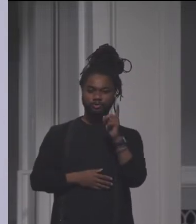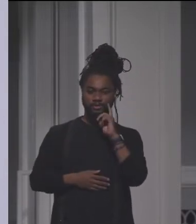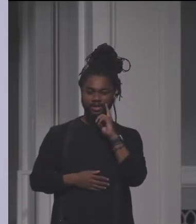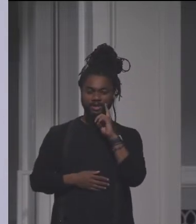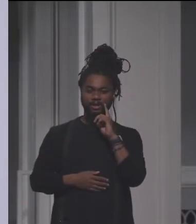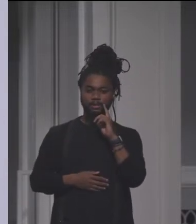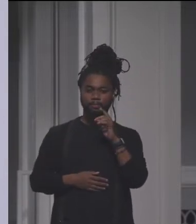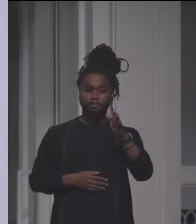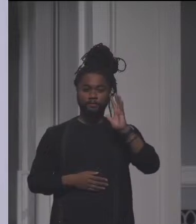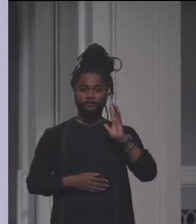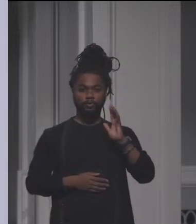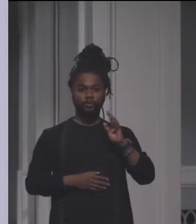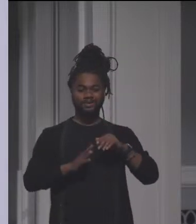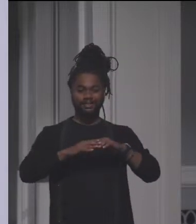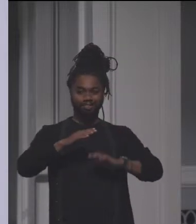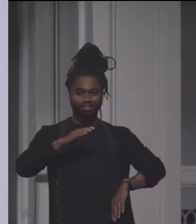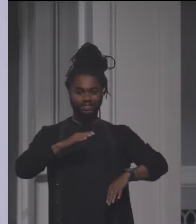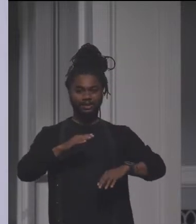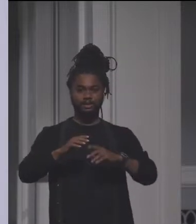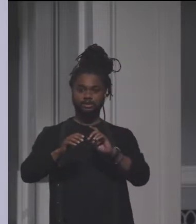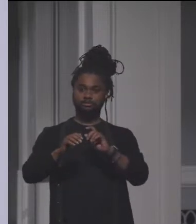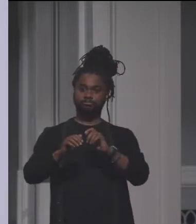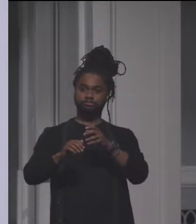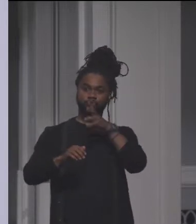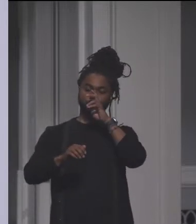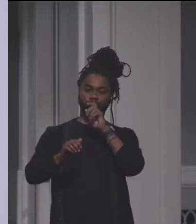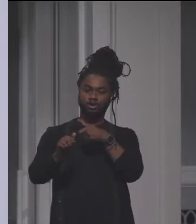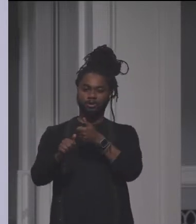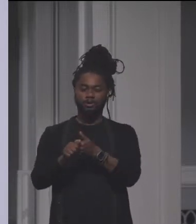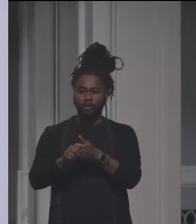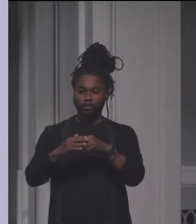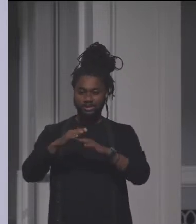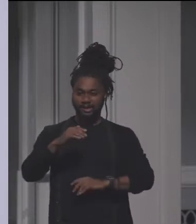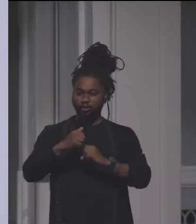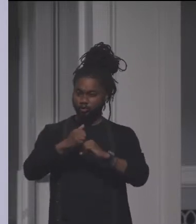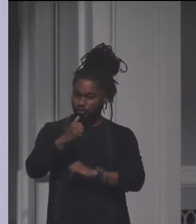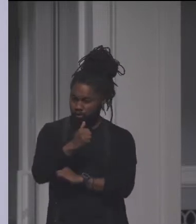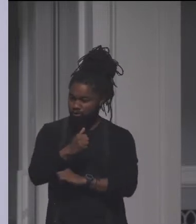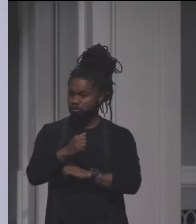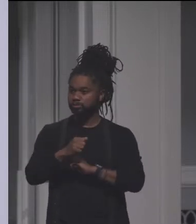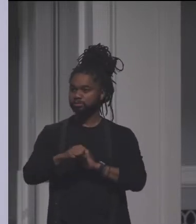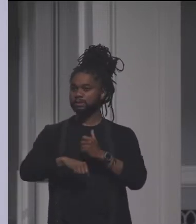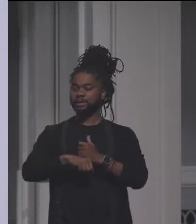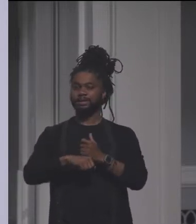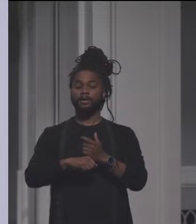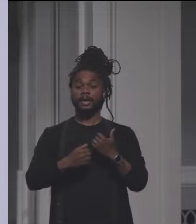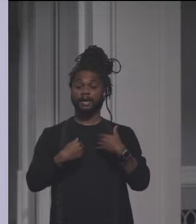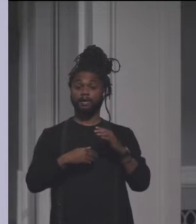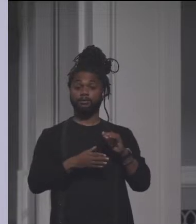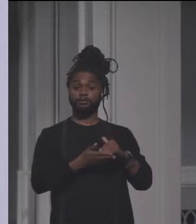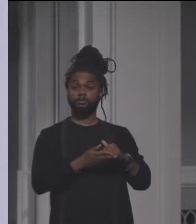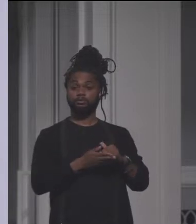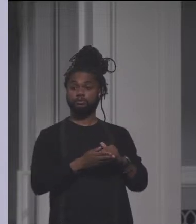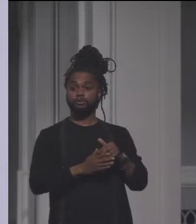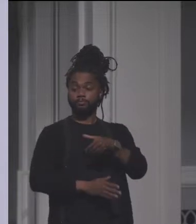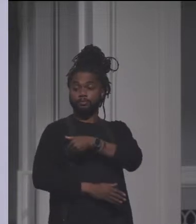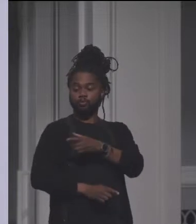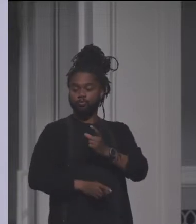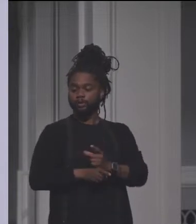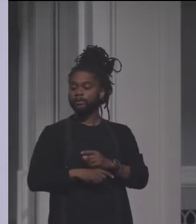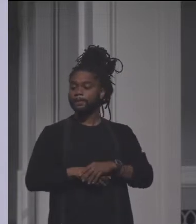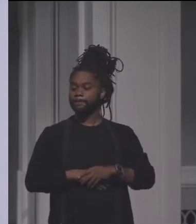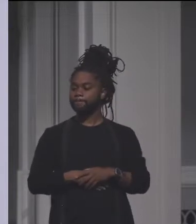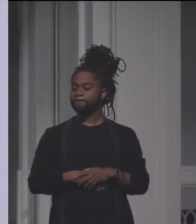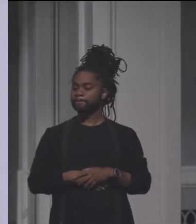time. Power was not as structured, and you didn't have central powers with delegates who could